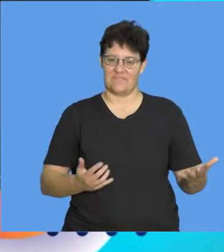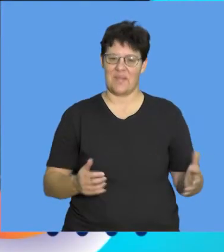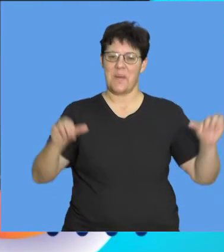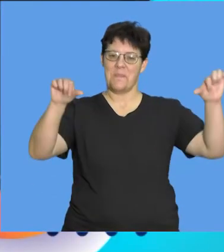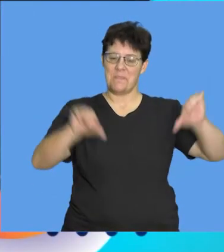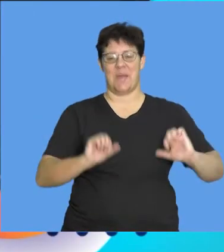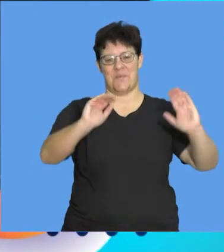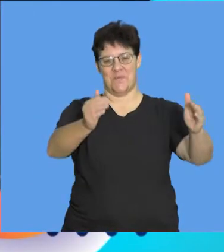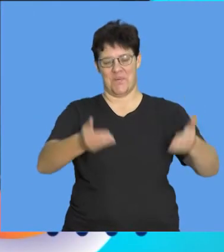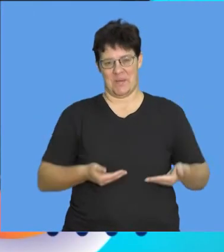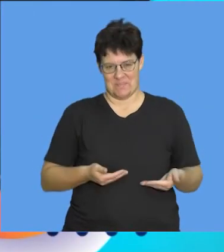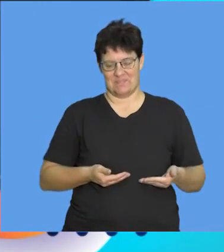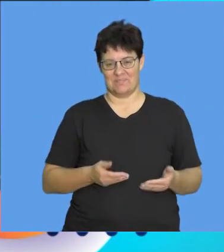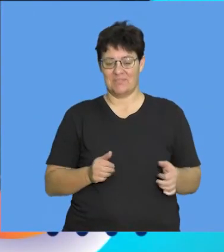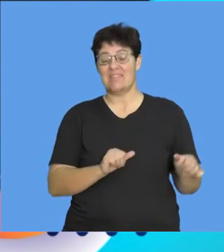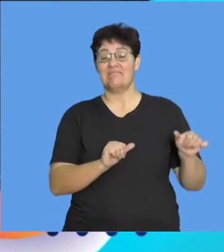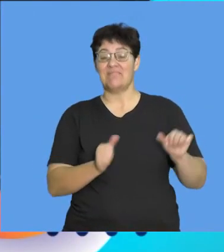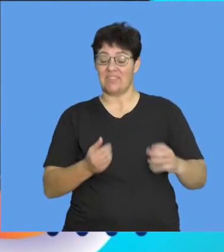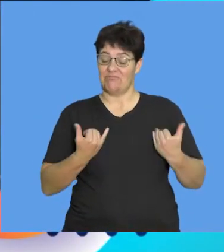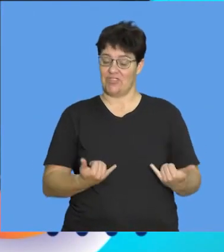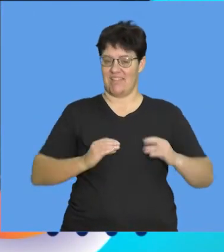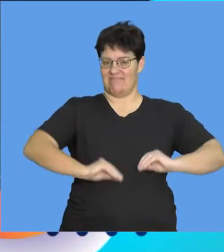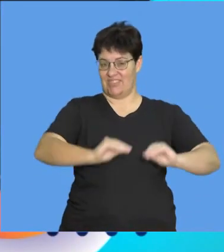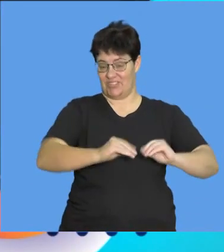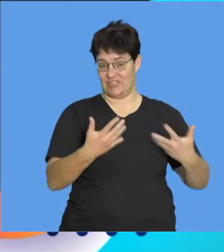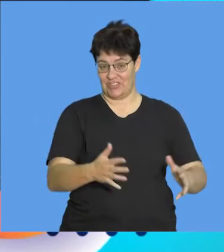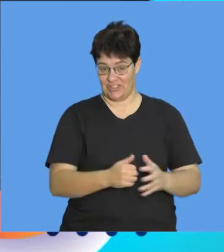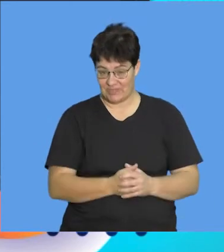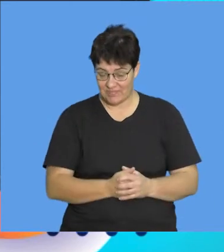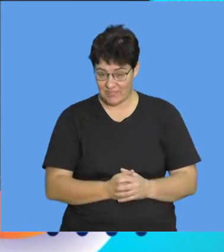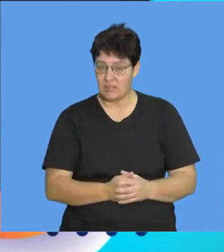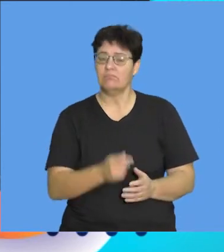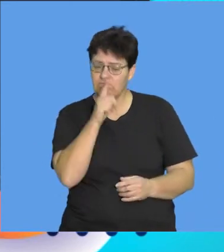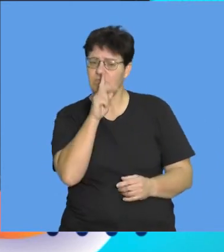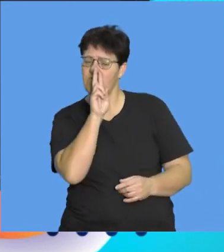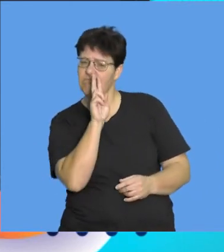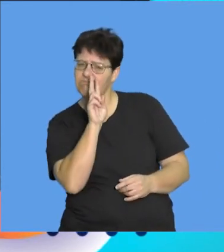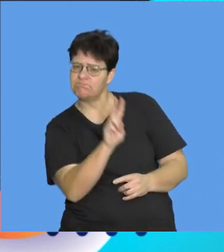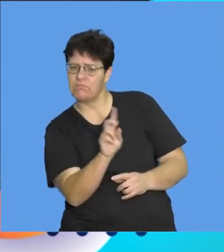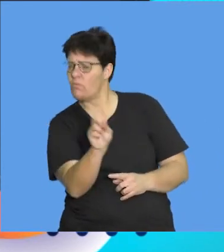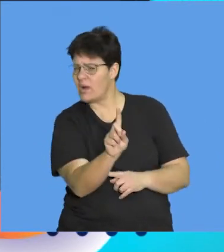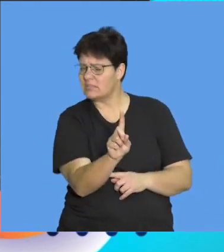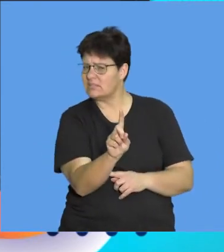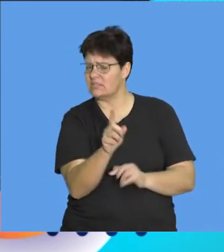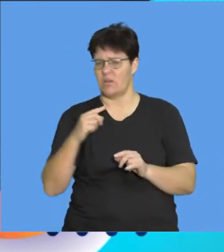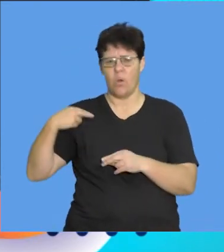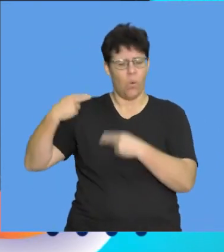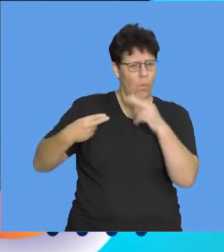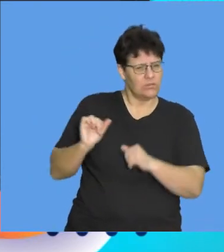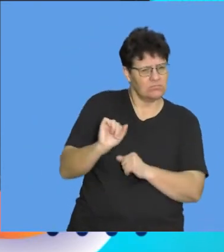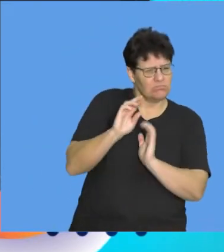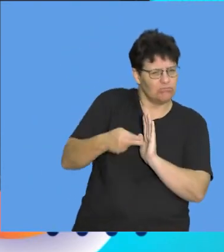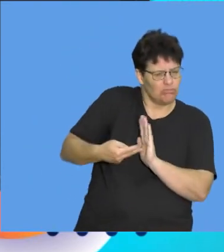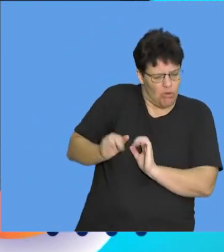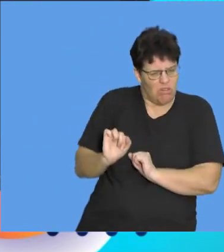Welcome back, Life Science learners, to the next segment of today's lesson. We've just focused on the hormones. We've looked at what they play, their